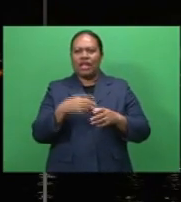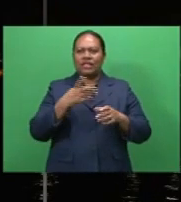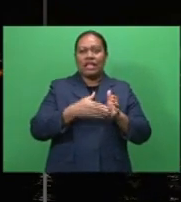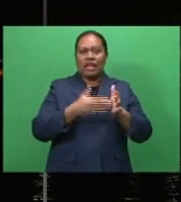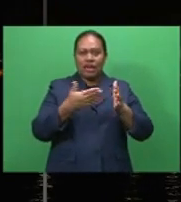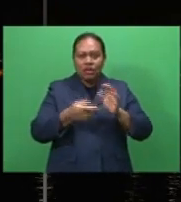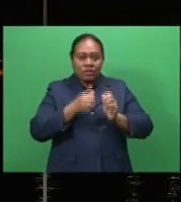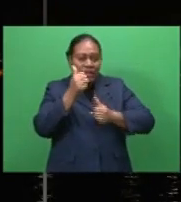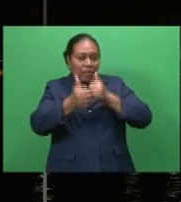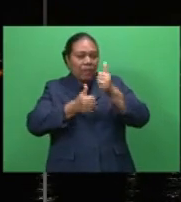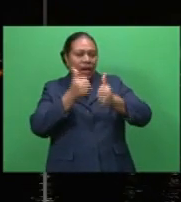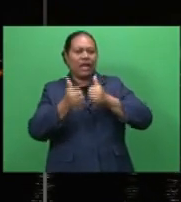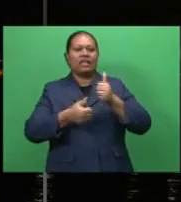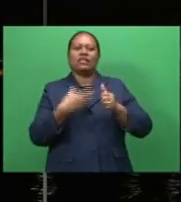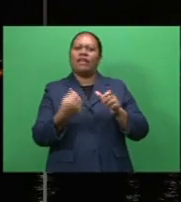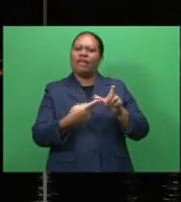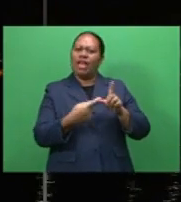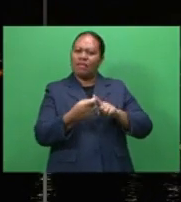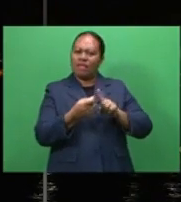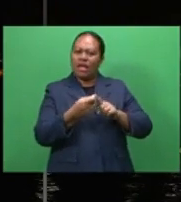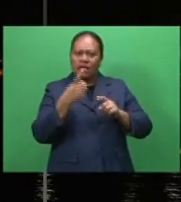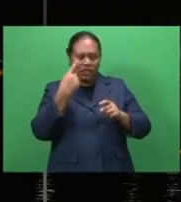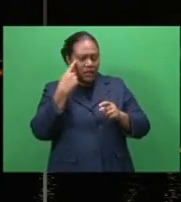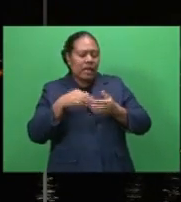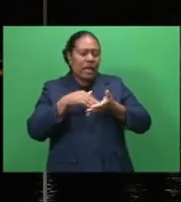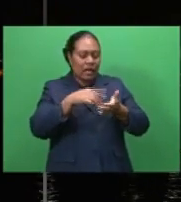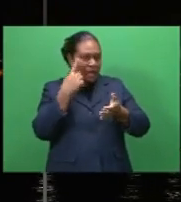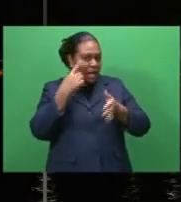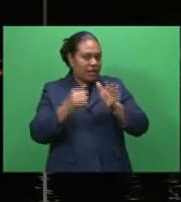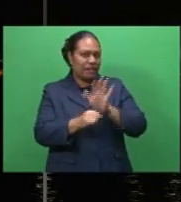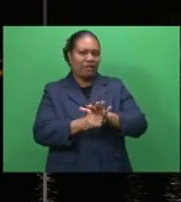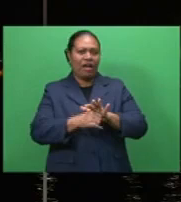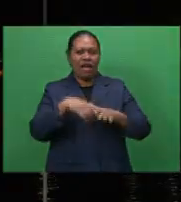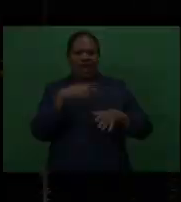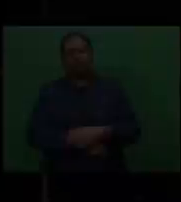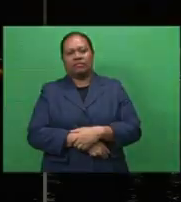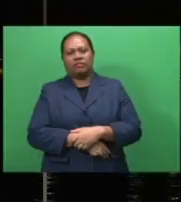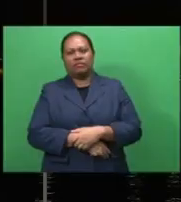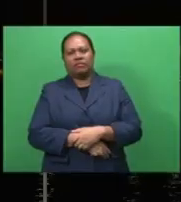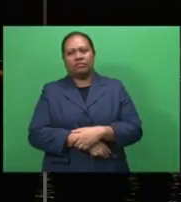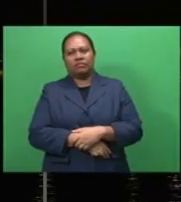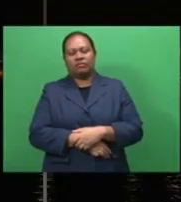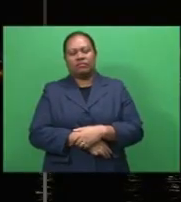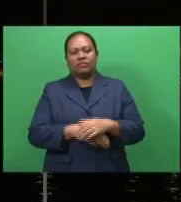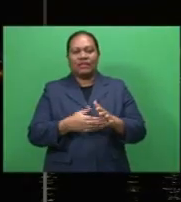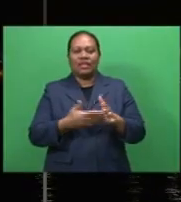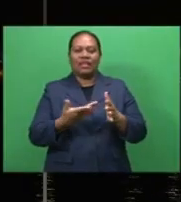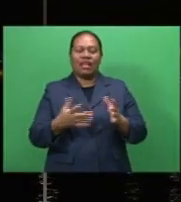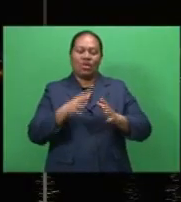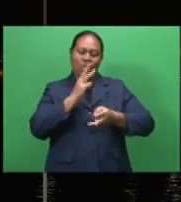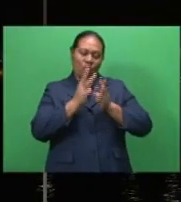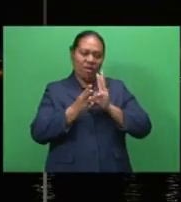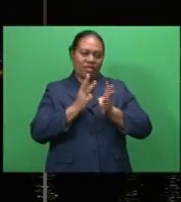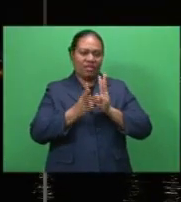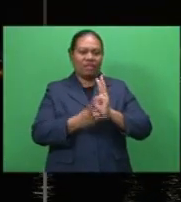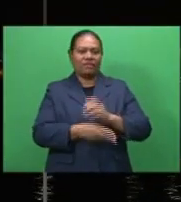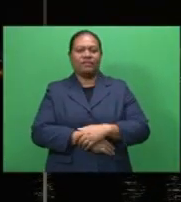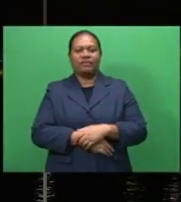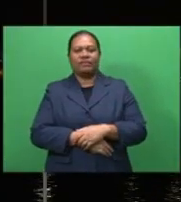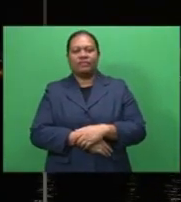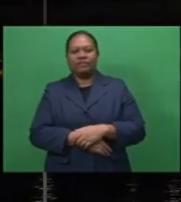as being able to help people identify the disease at its earliest stage. And Angie joins us now with the latest in